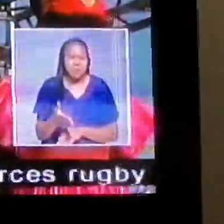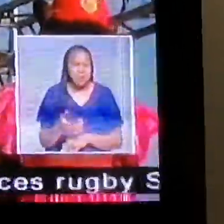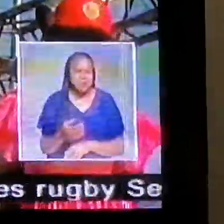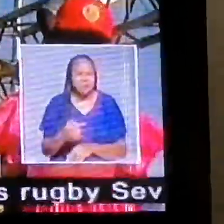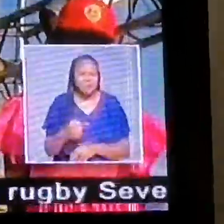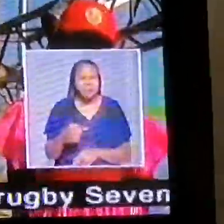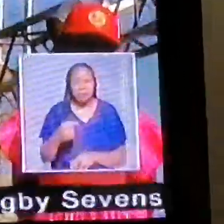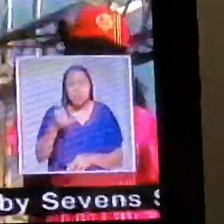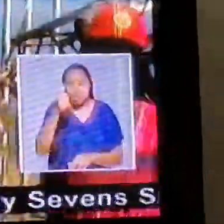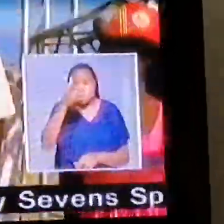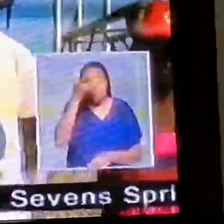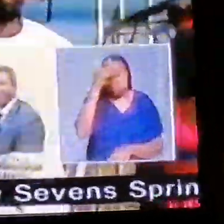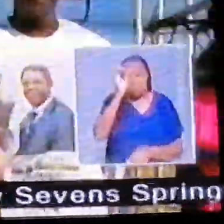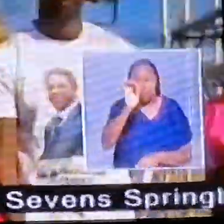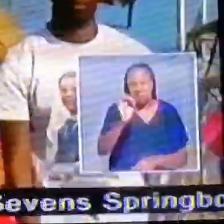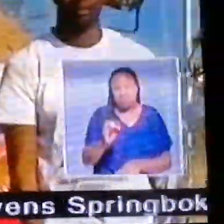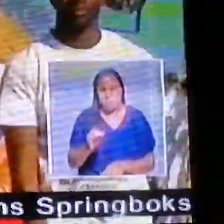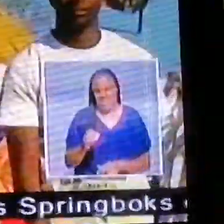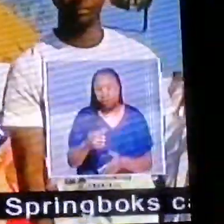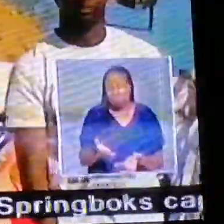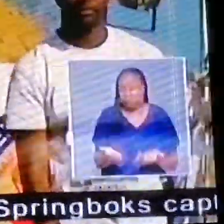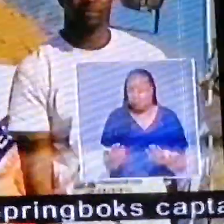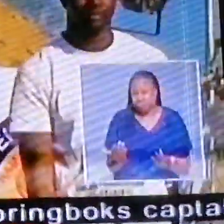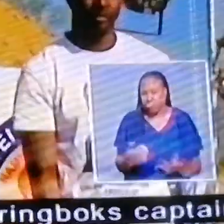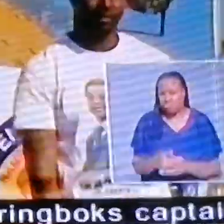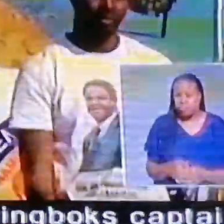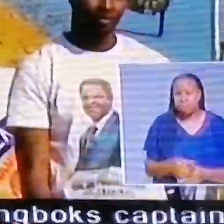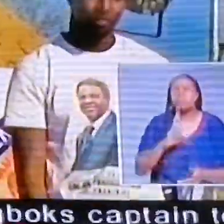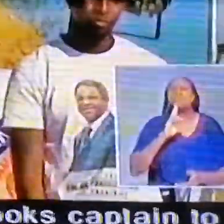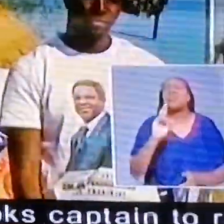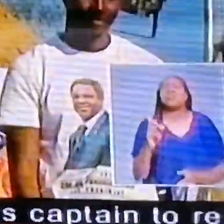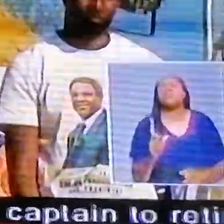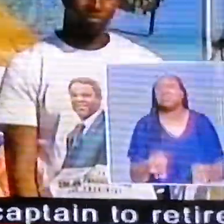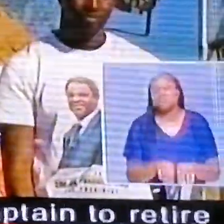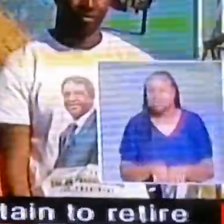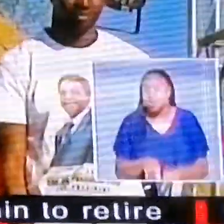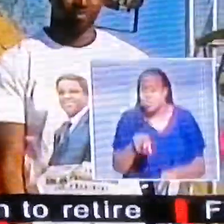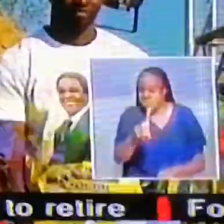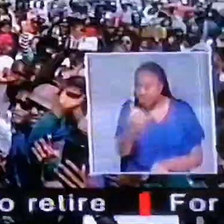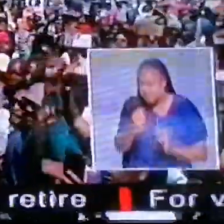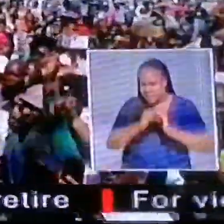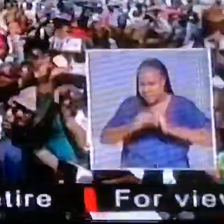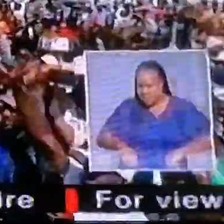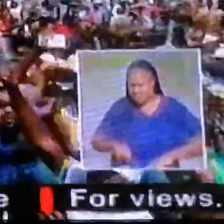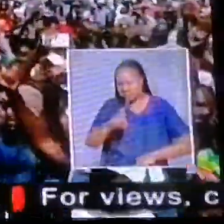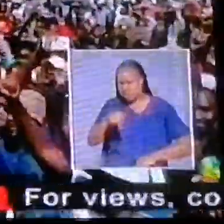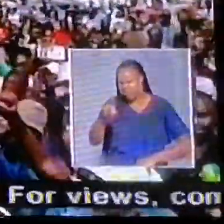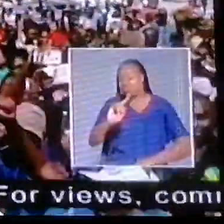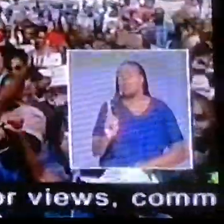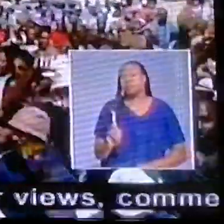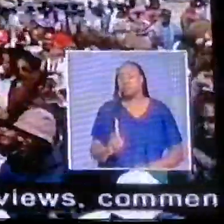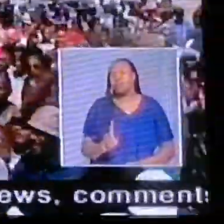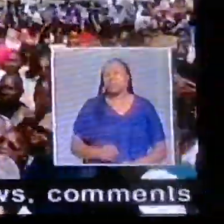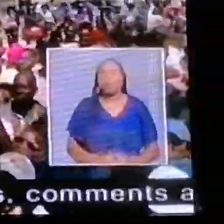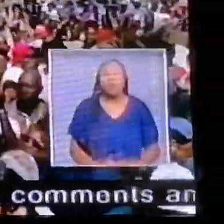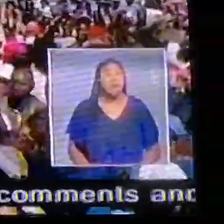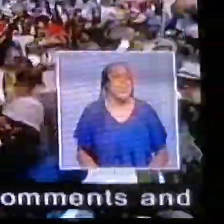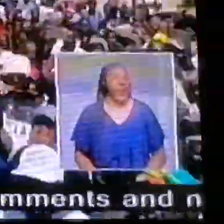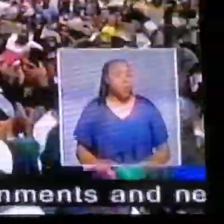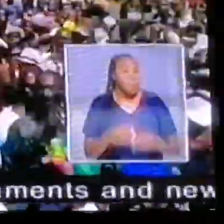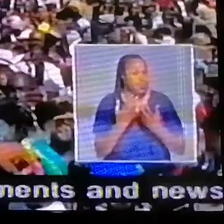your intelligence. You have been told what's right. You need to decide what is right. On Sunday, Dr.